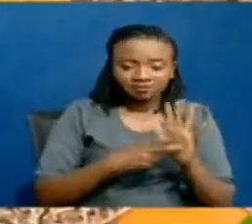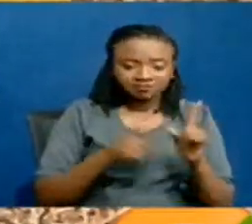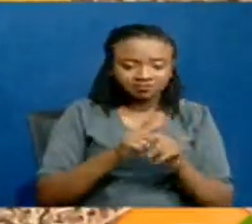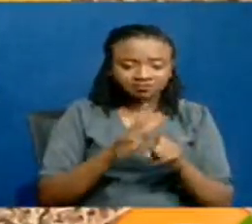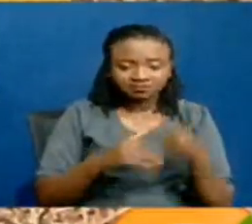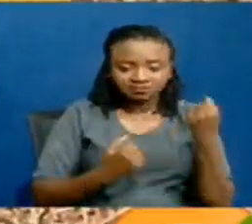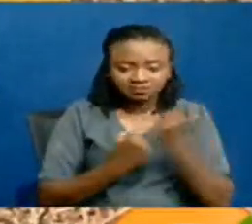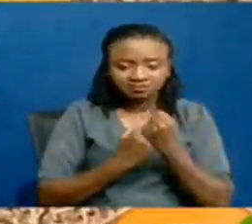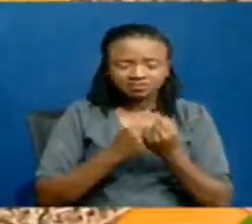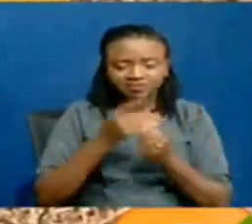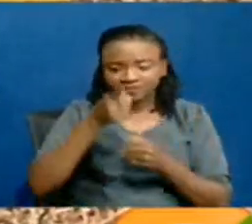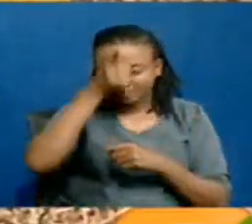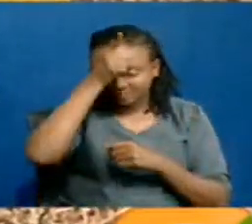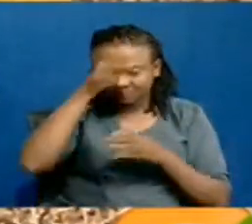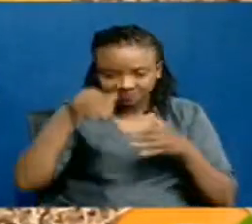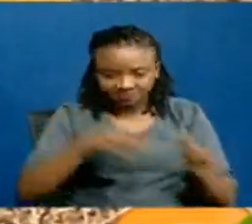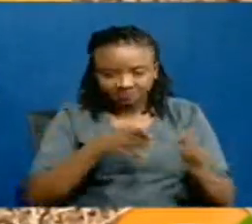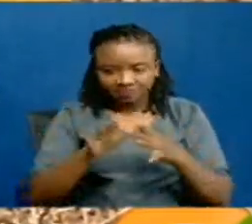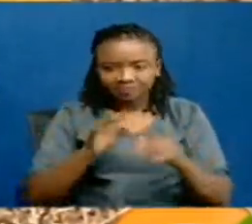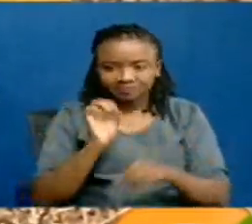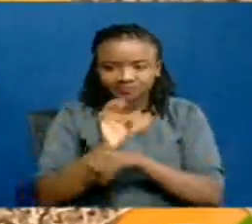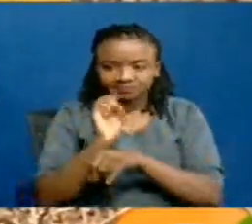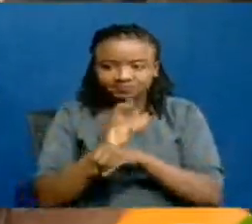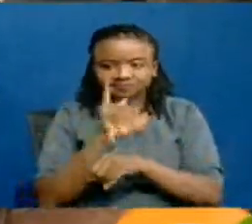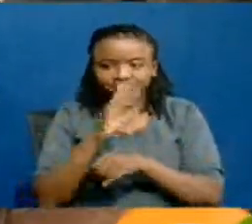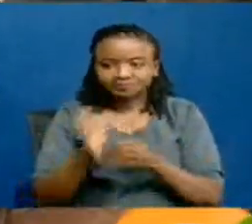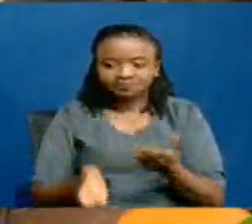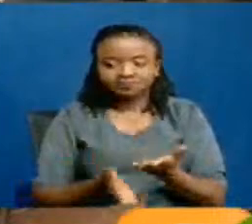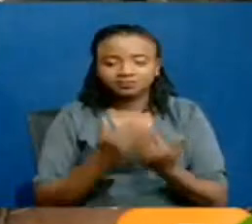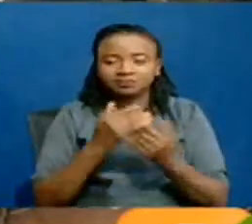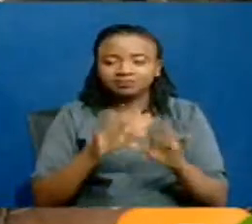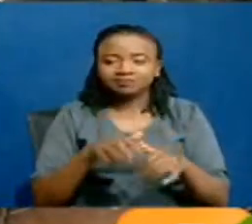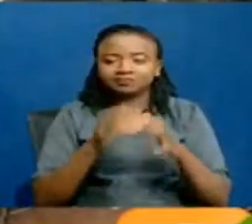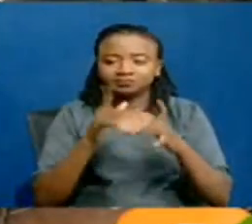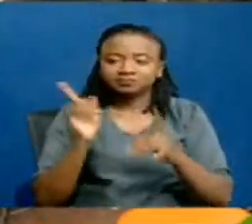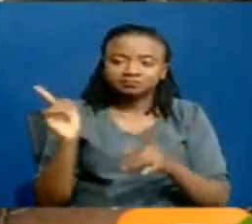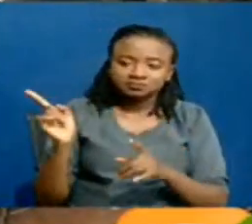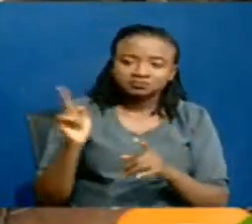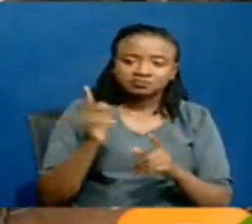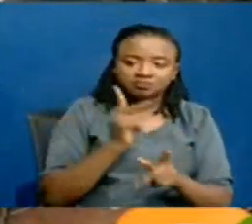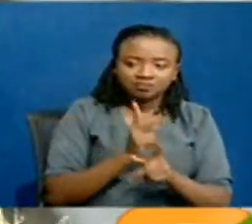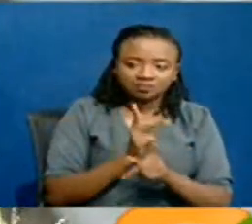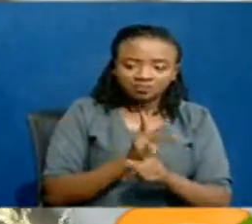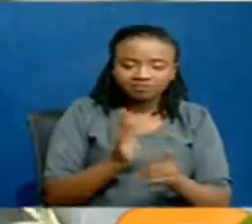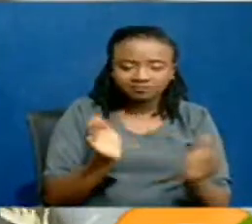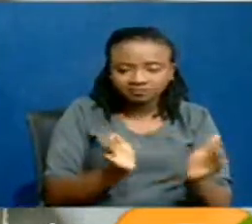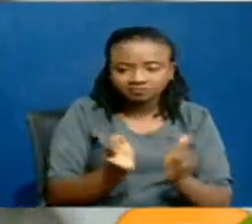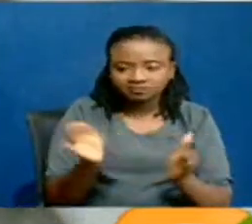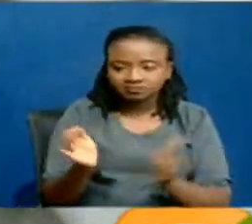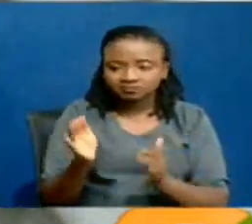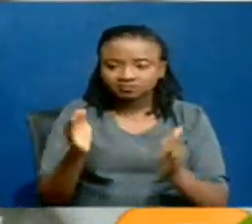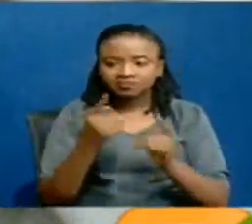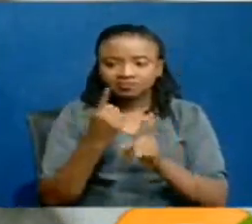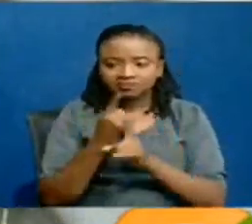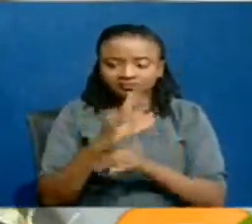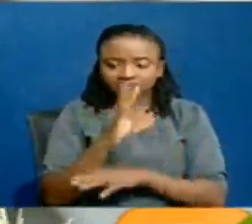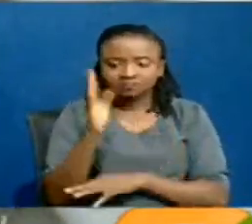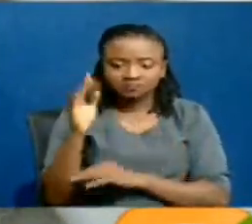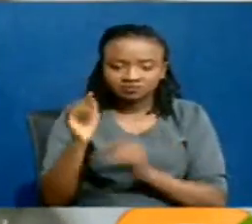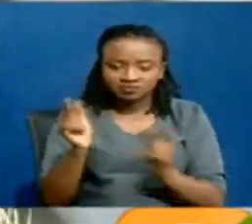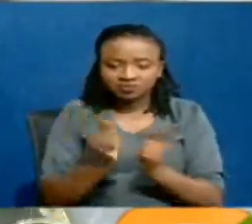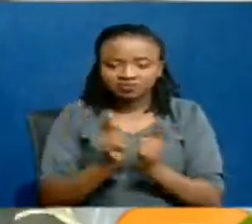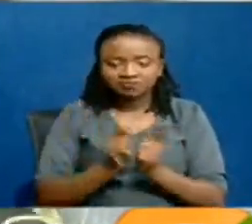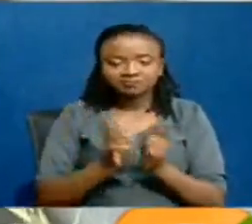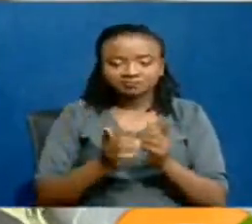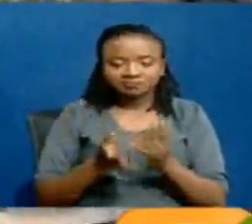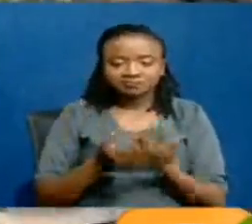supports village-based advisors who help farmers establish agroforestry nurseries with fodder trees and encourage